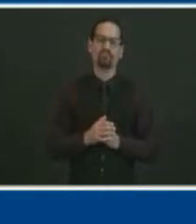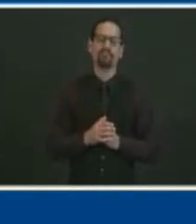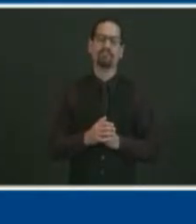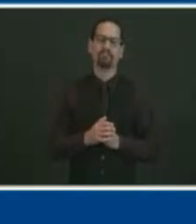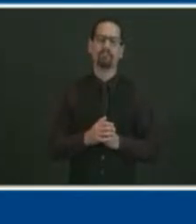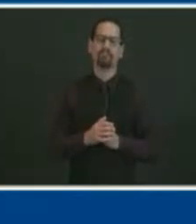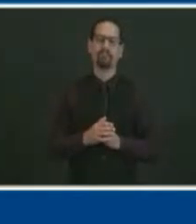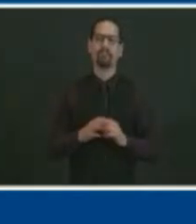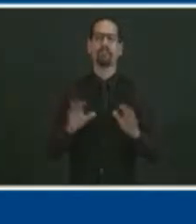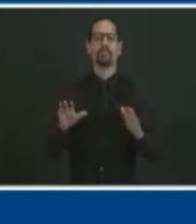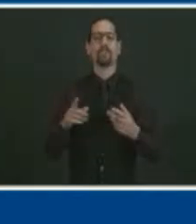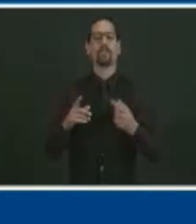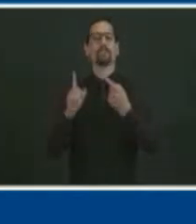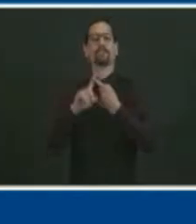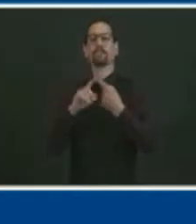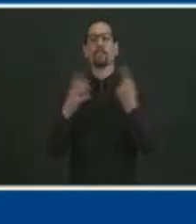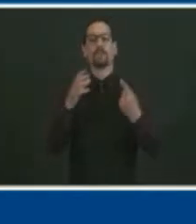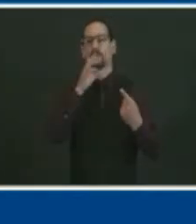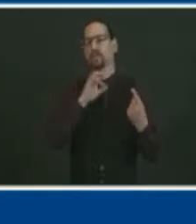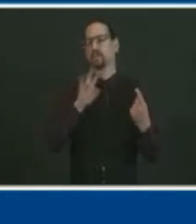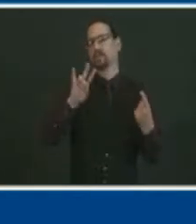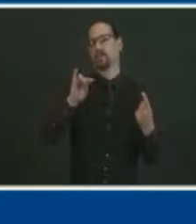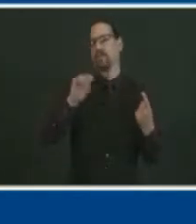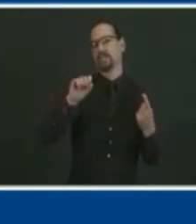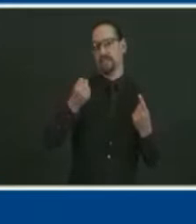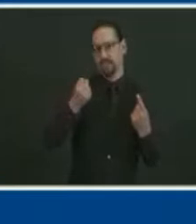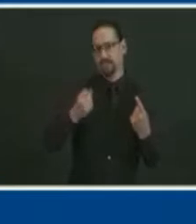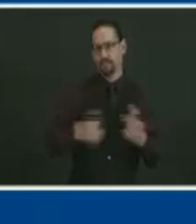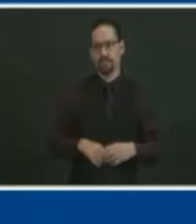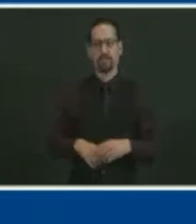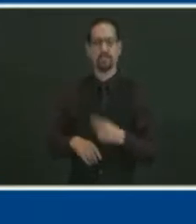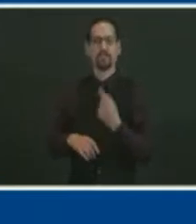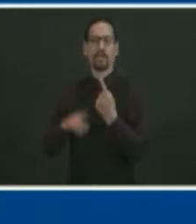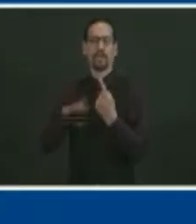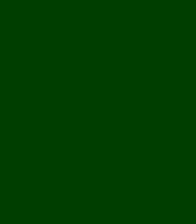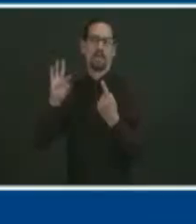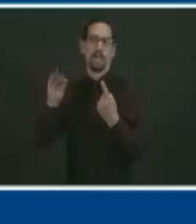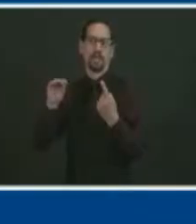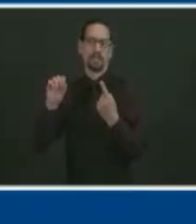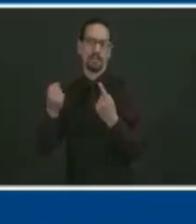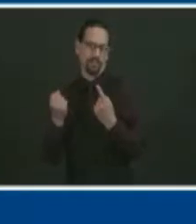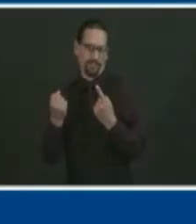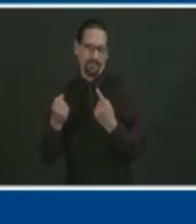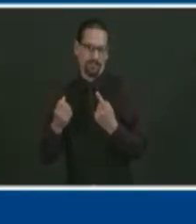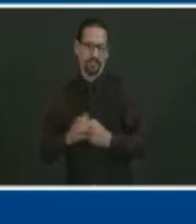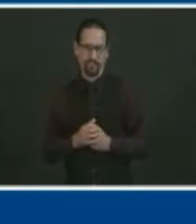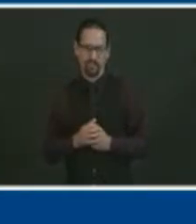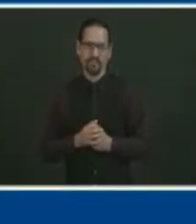these people was in their 70s, and one of them was in their 90s.